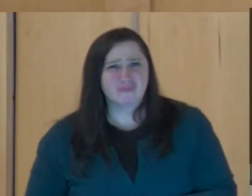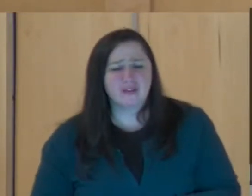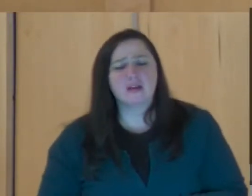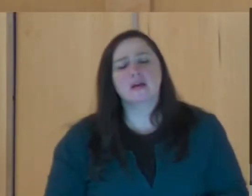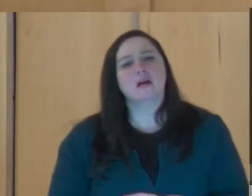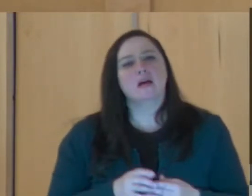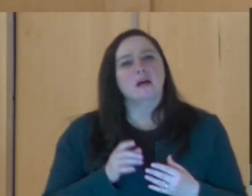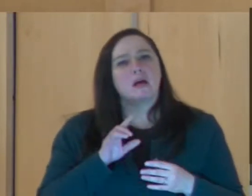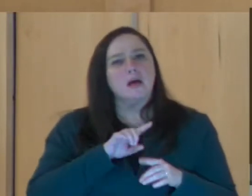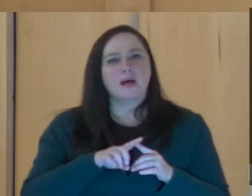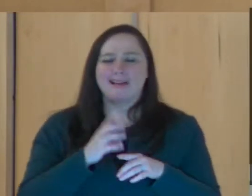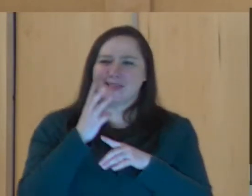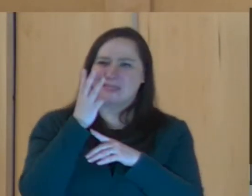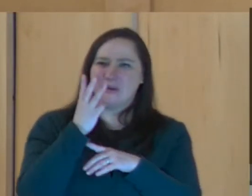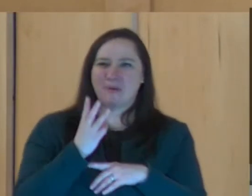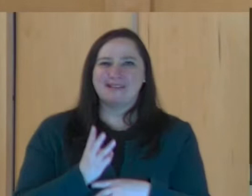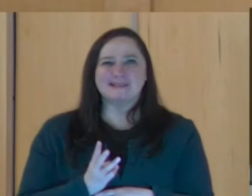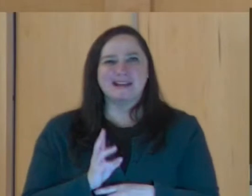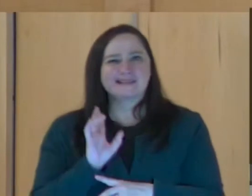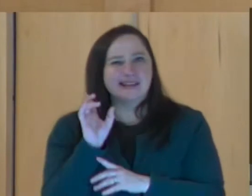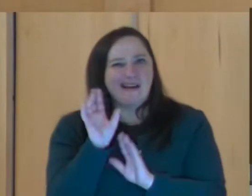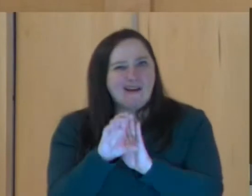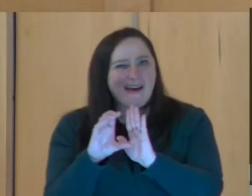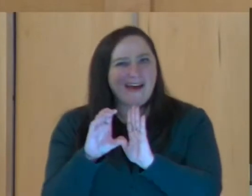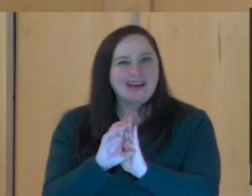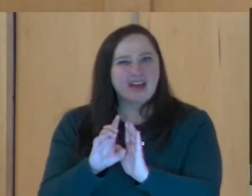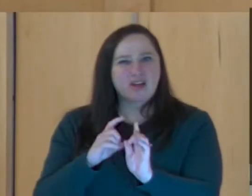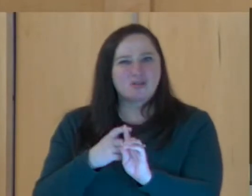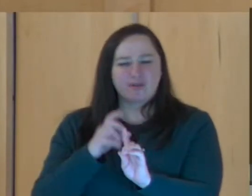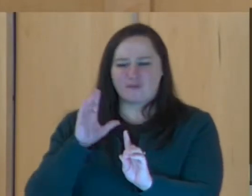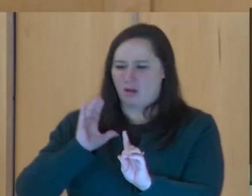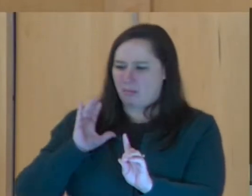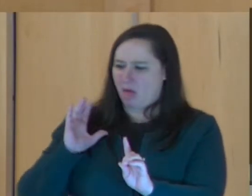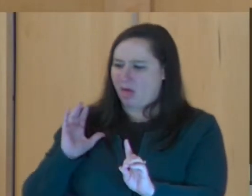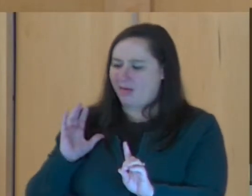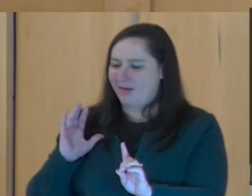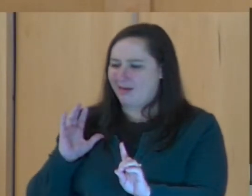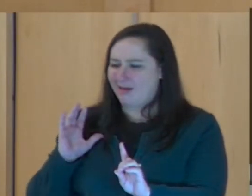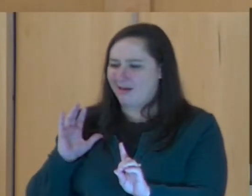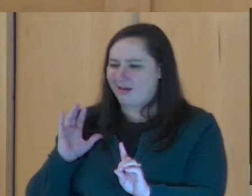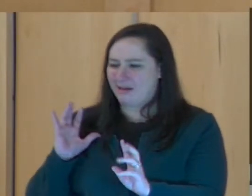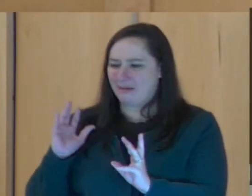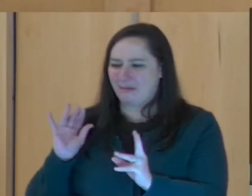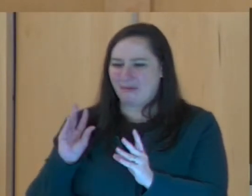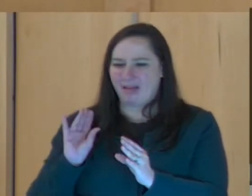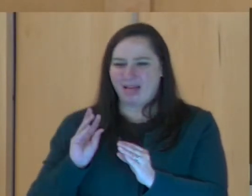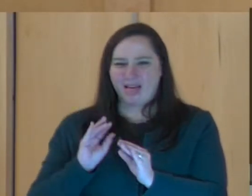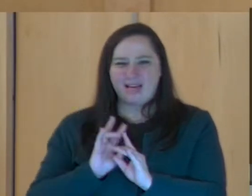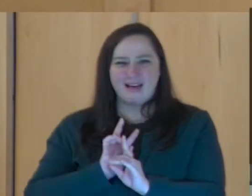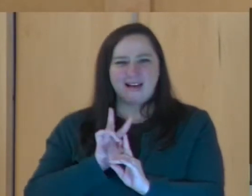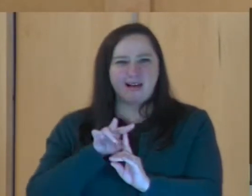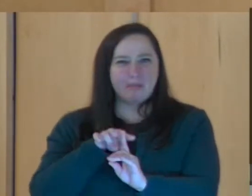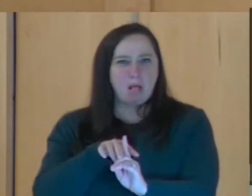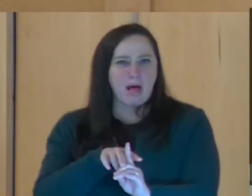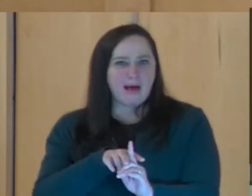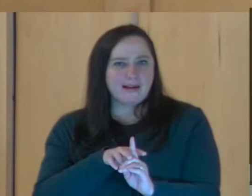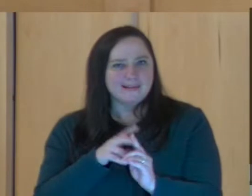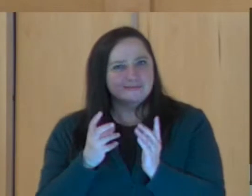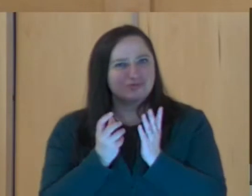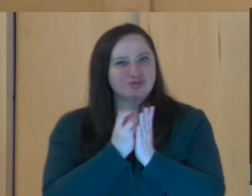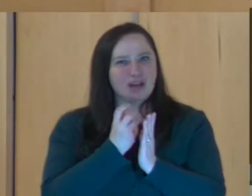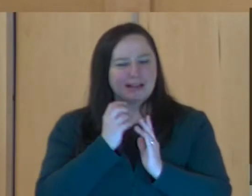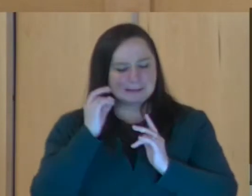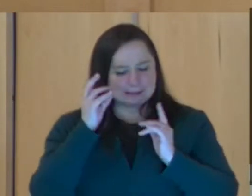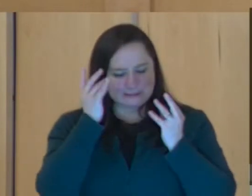But as we go through these Wednesdays, it's not just a character sketch of somebody from then. It's also hopefully a chance for us to look at our